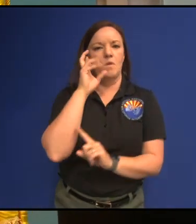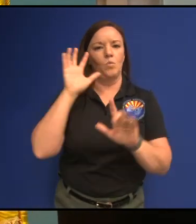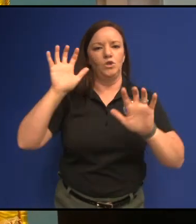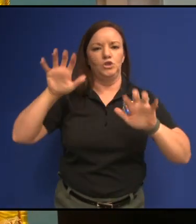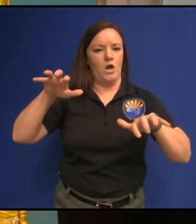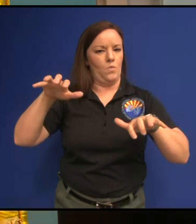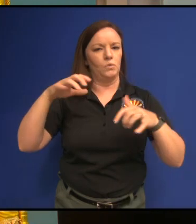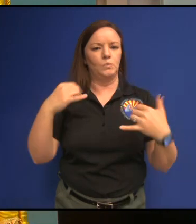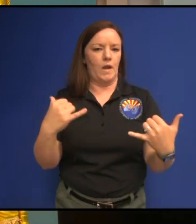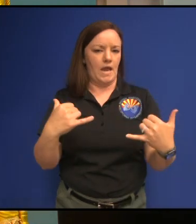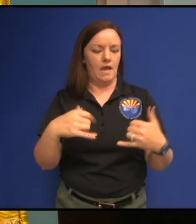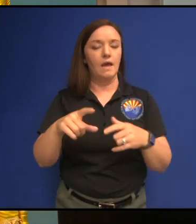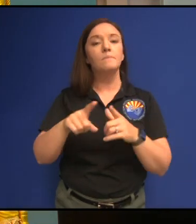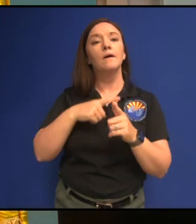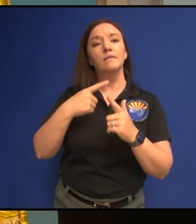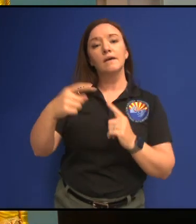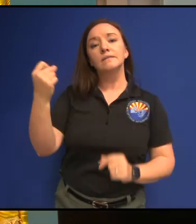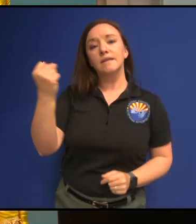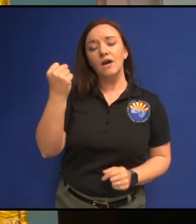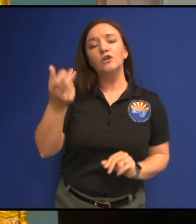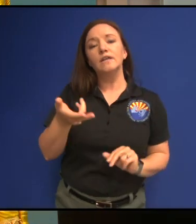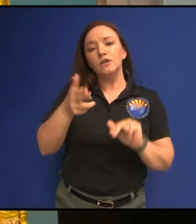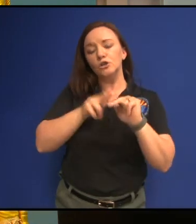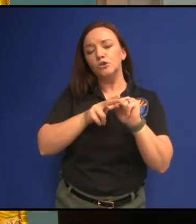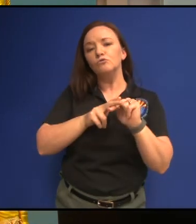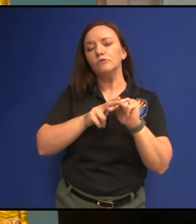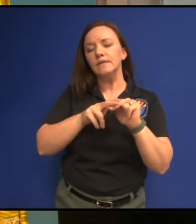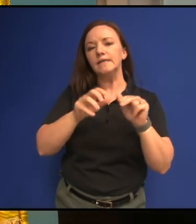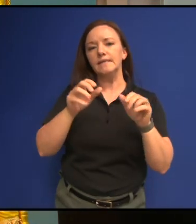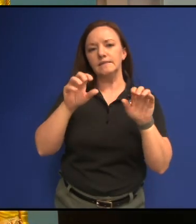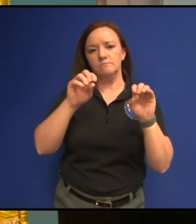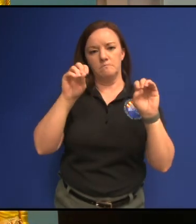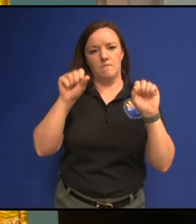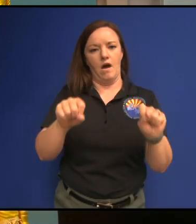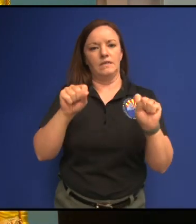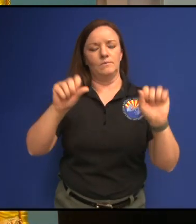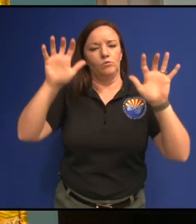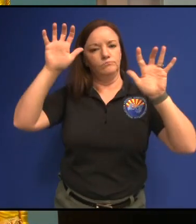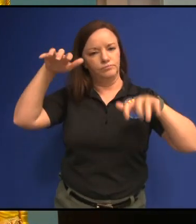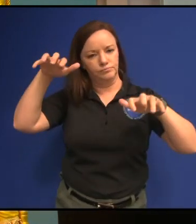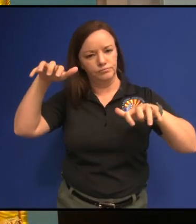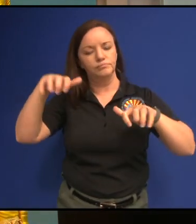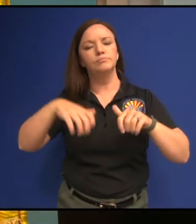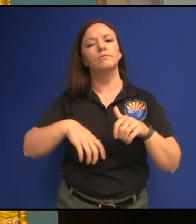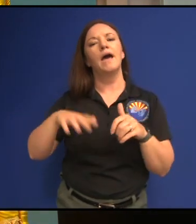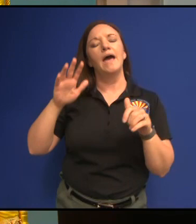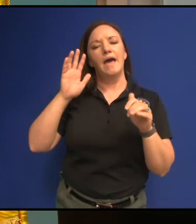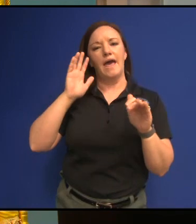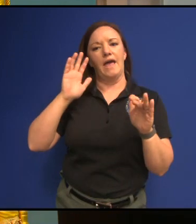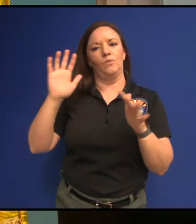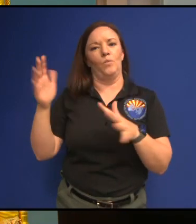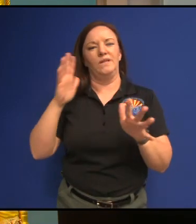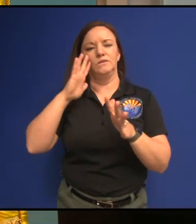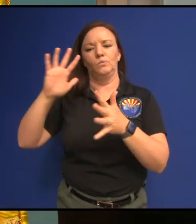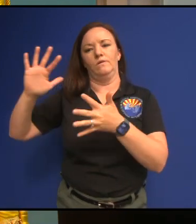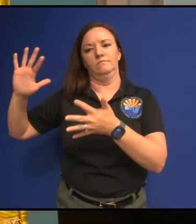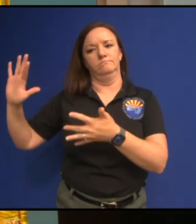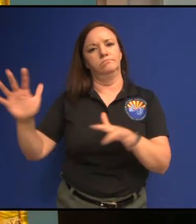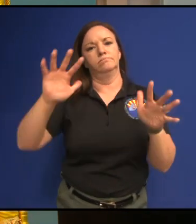then Saturday, we have increased chances of showers as we start to bring our winds around more to the west to southwest